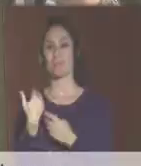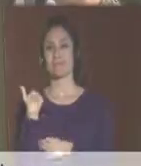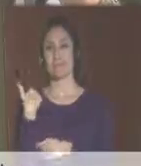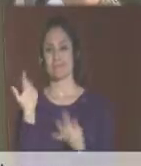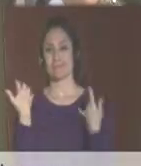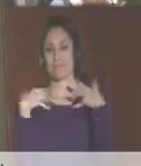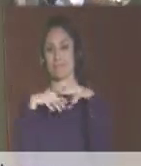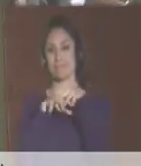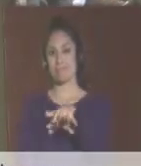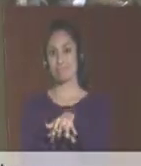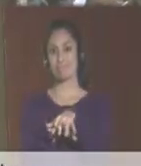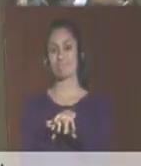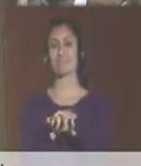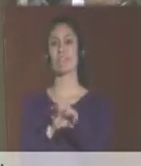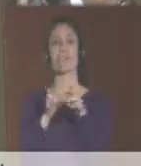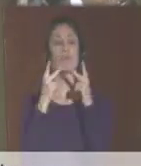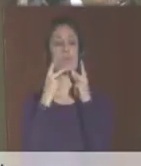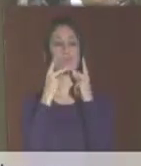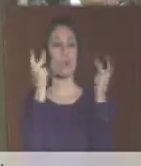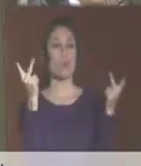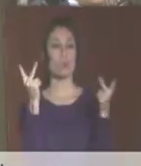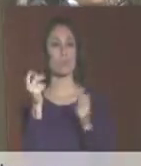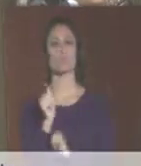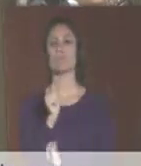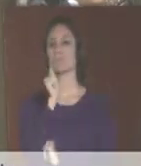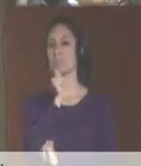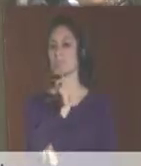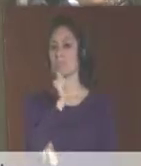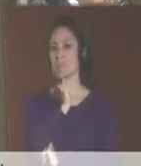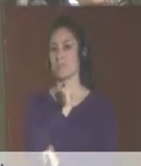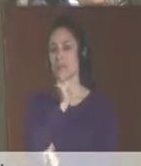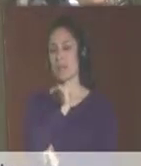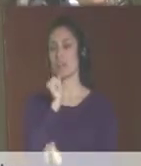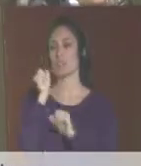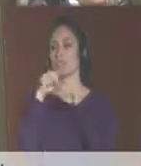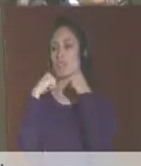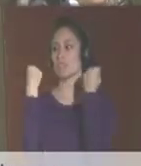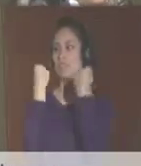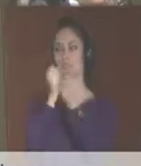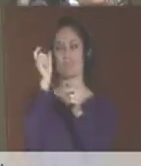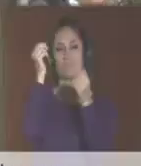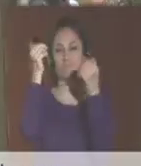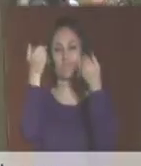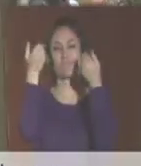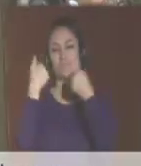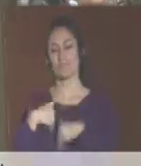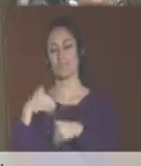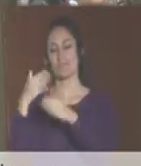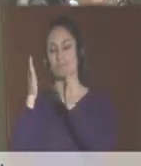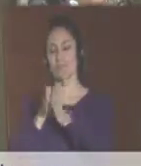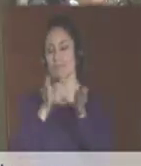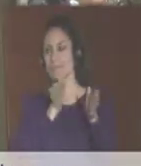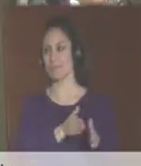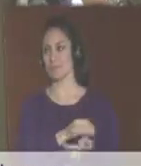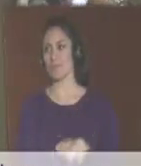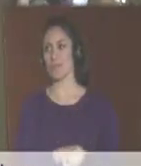When we achieve integration from the public, the private, the civil society